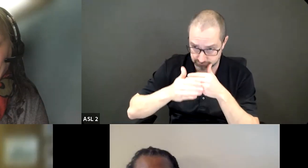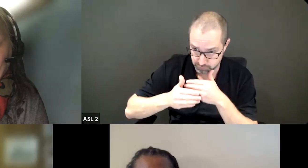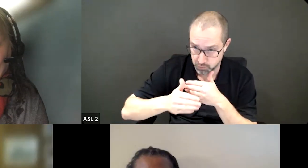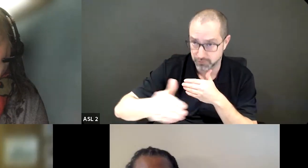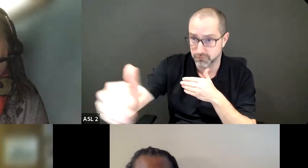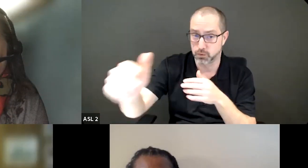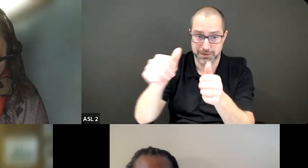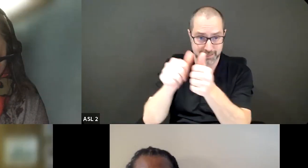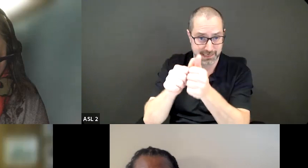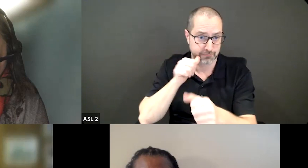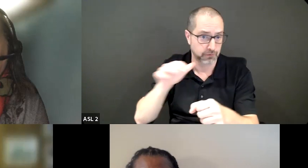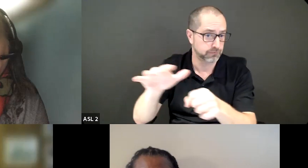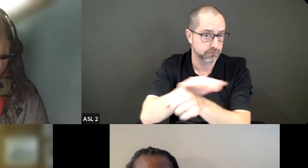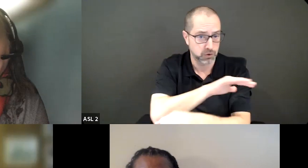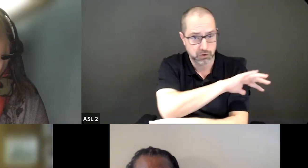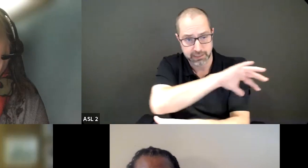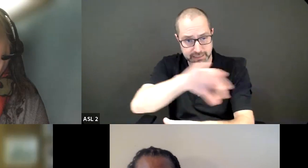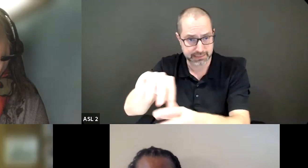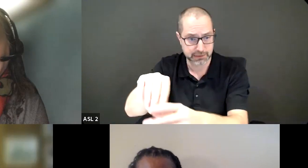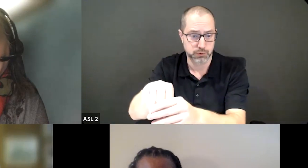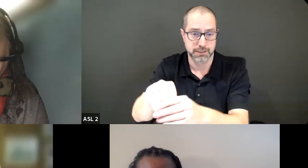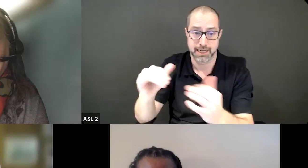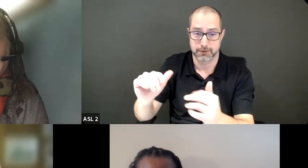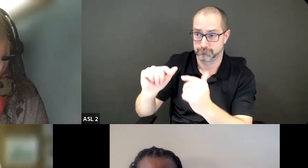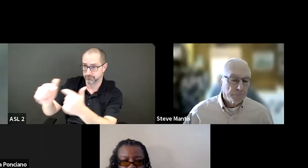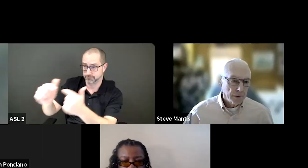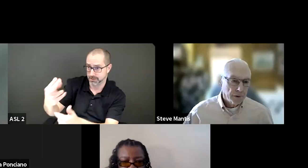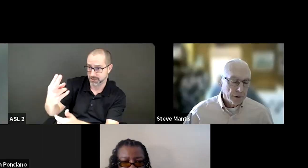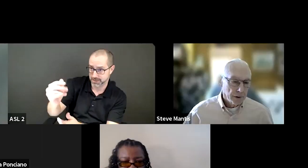full inclusion. Over to you, Heather and Ingrid.